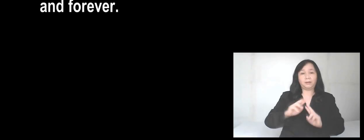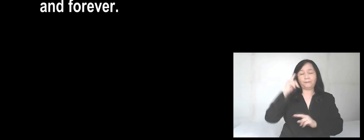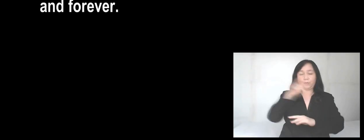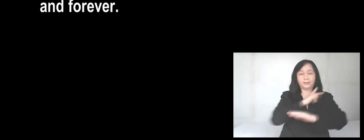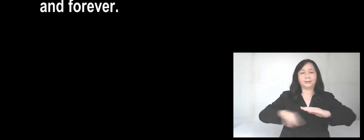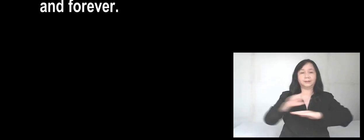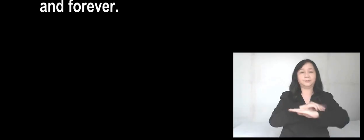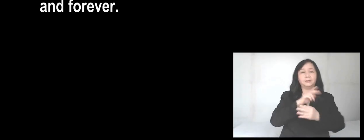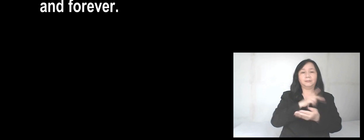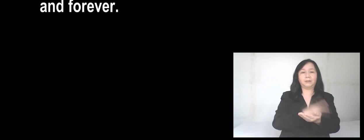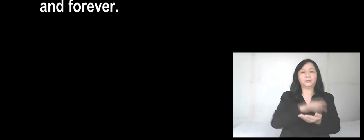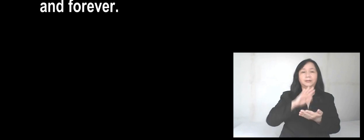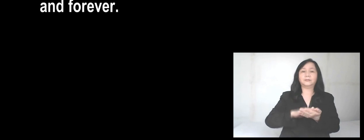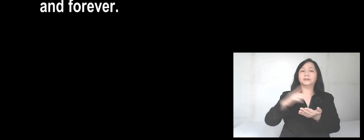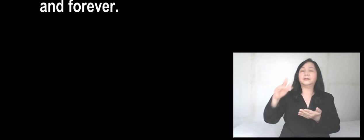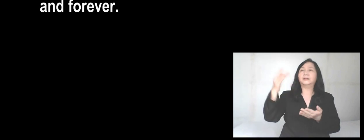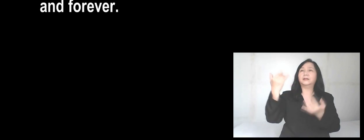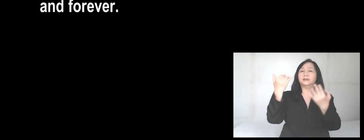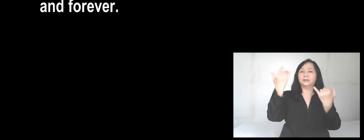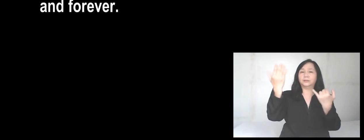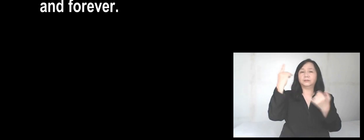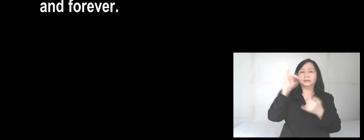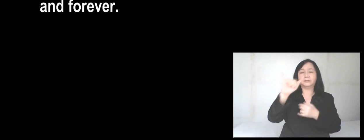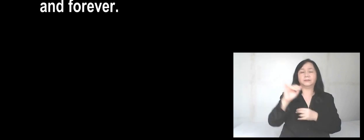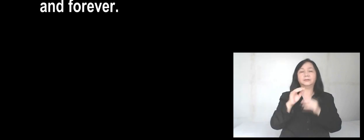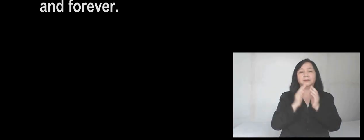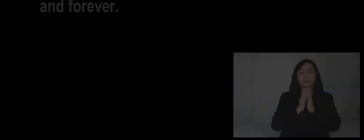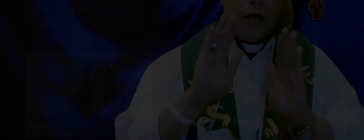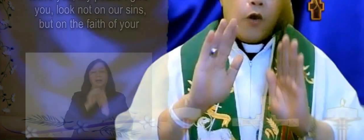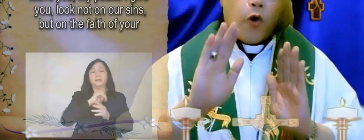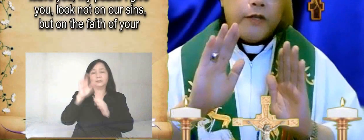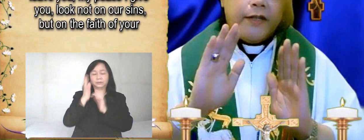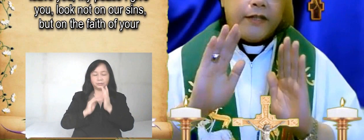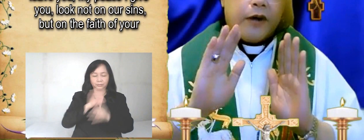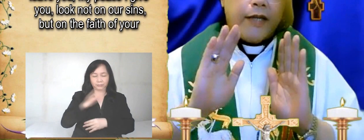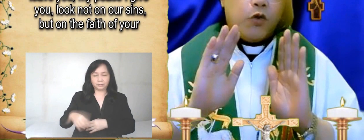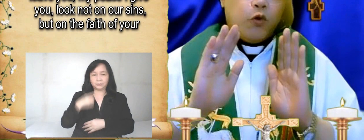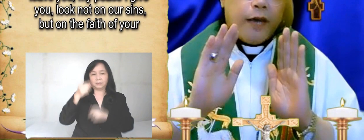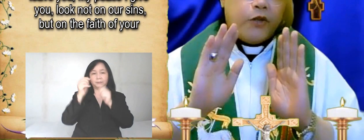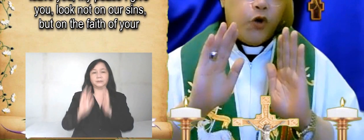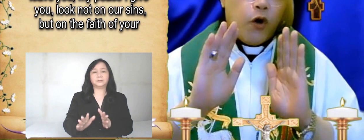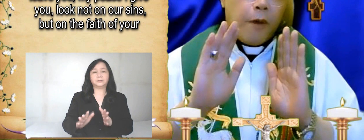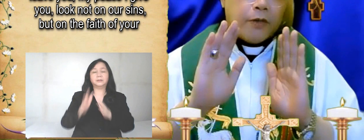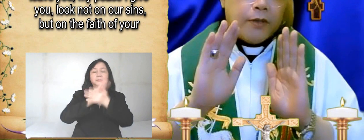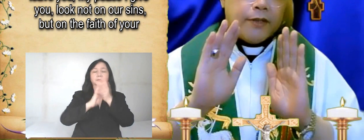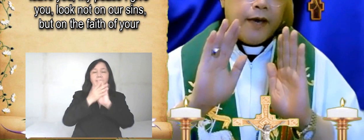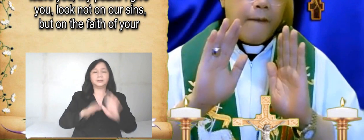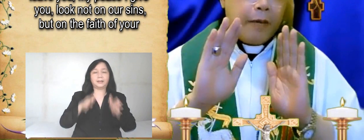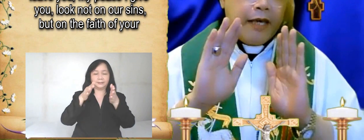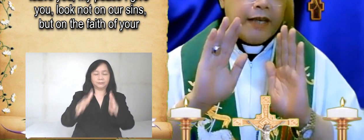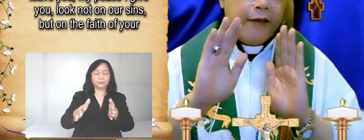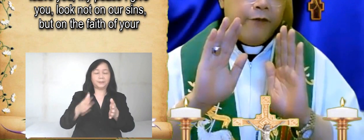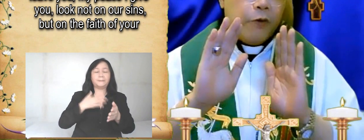For the kingdom, the power and the glory are yours, now and forever. Lord Jesus Christ, who said to your apostles,